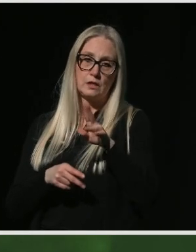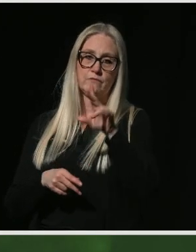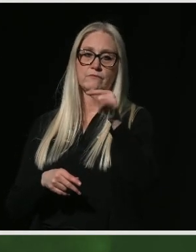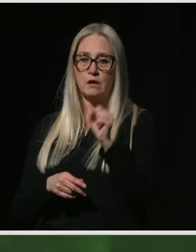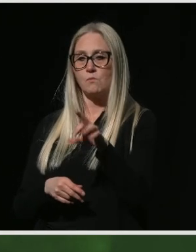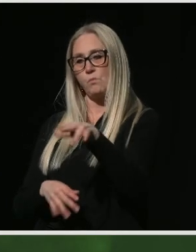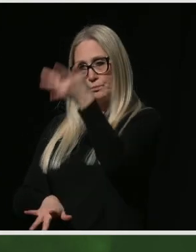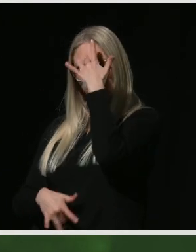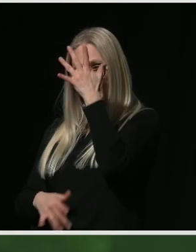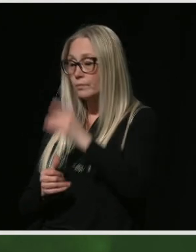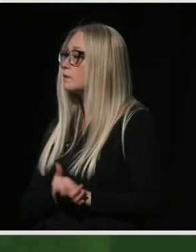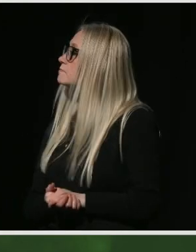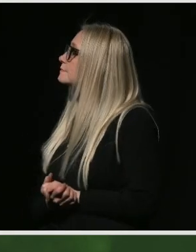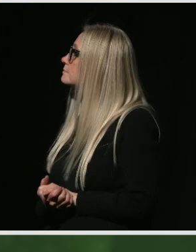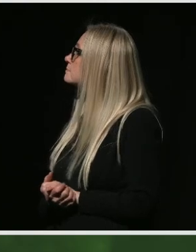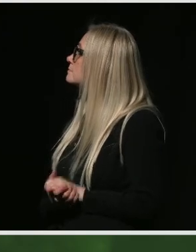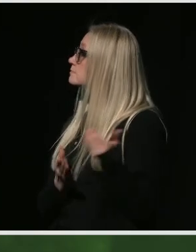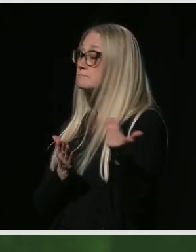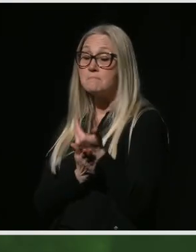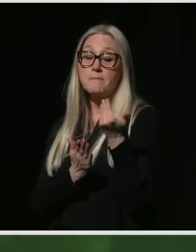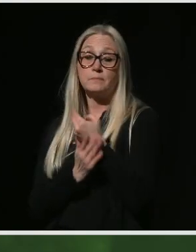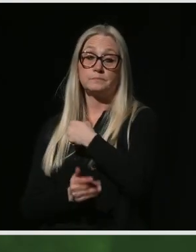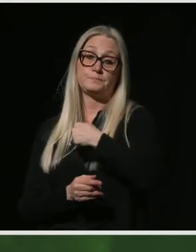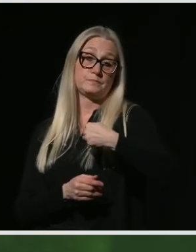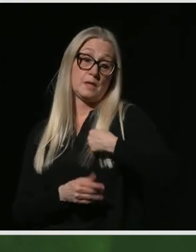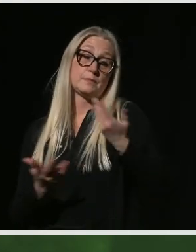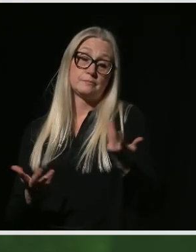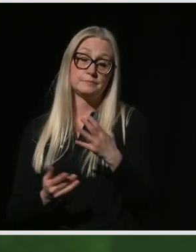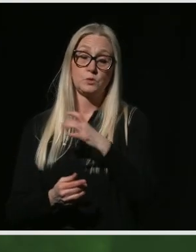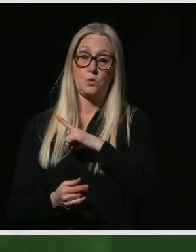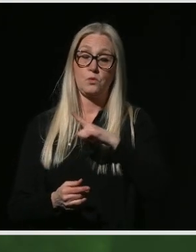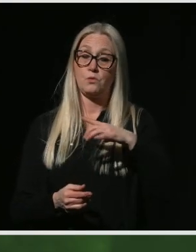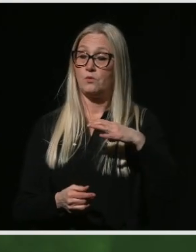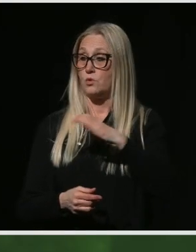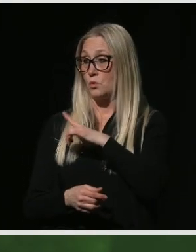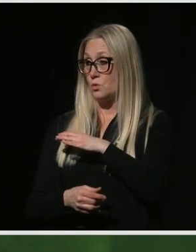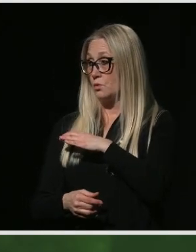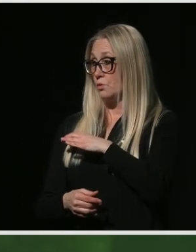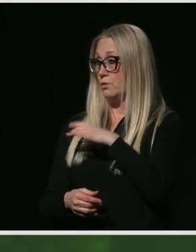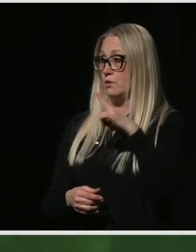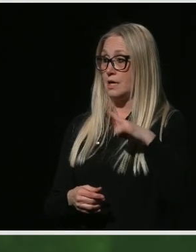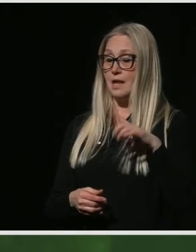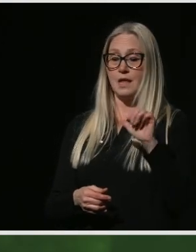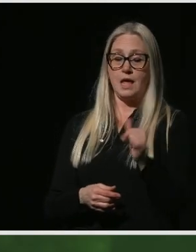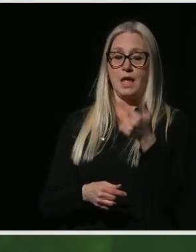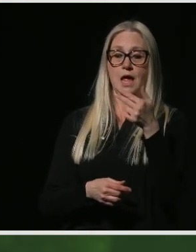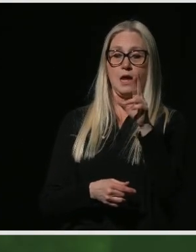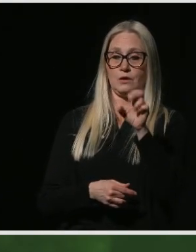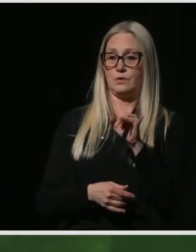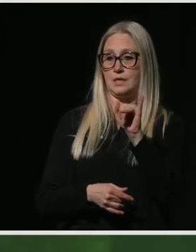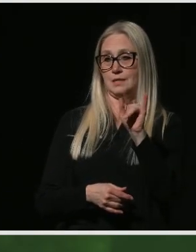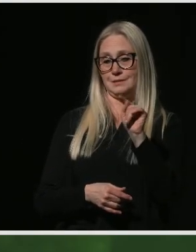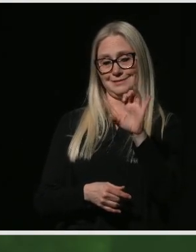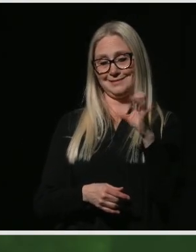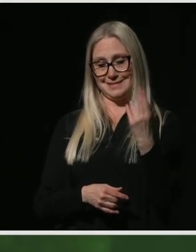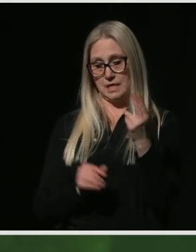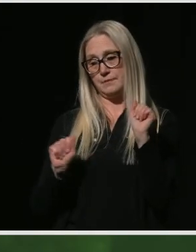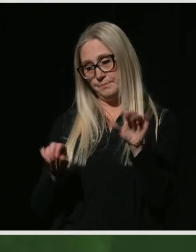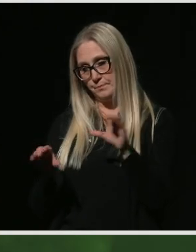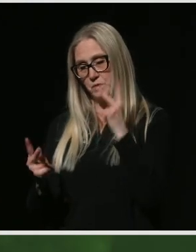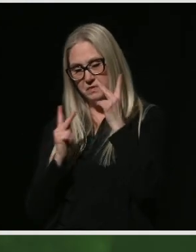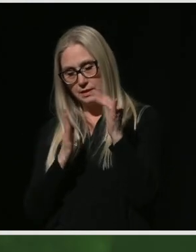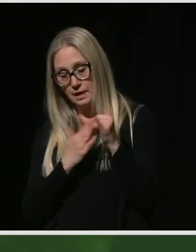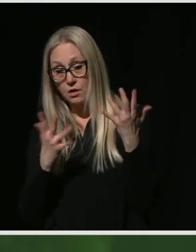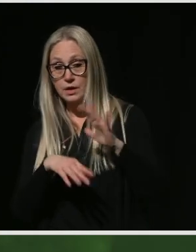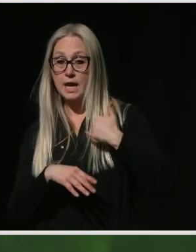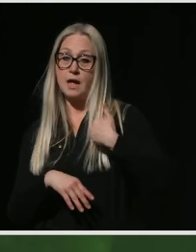this Insight Network is the folks at Cornell Agritech, which we were able to visit during our Grow New York visit a couple weeks ago. We already have